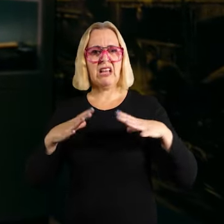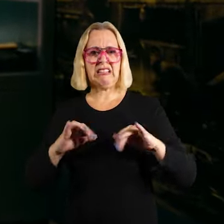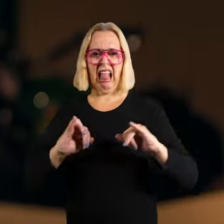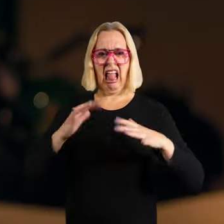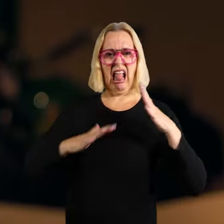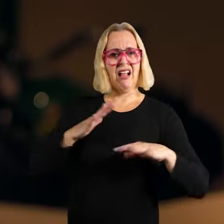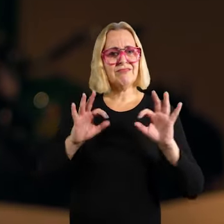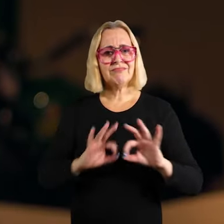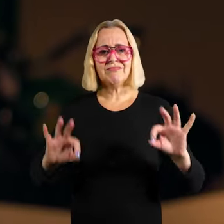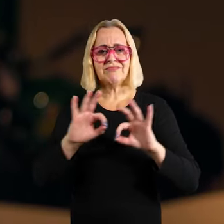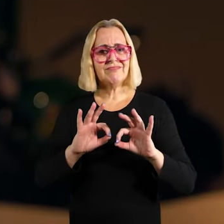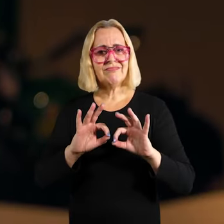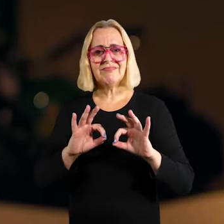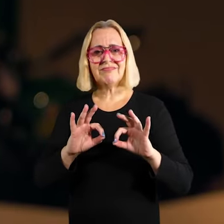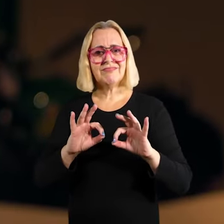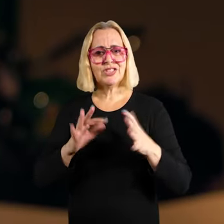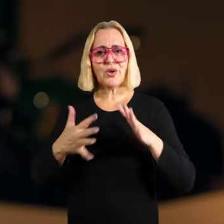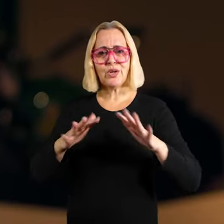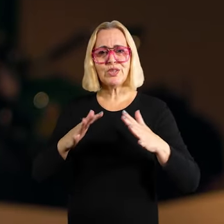wasn't many that came to work with a,